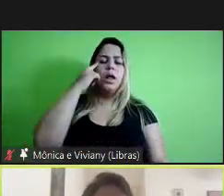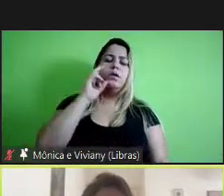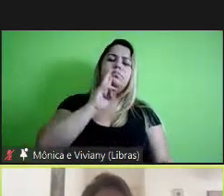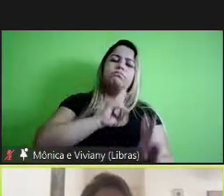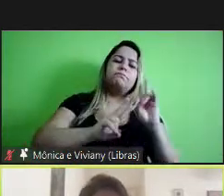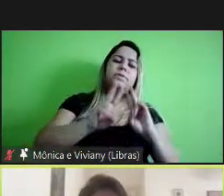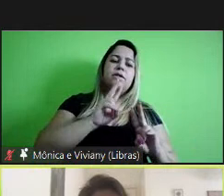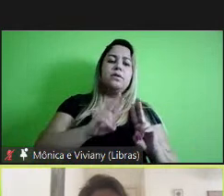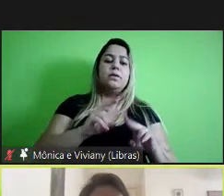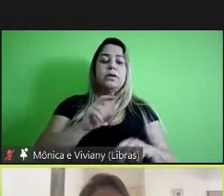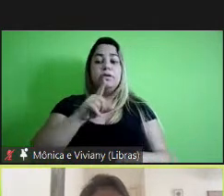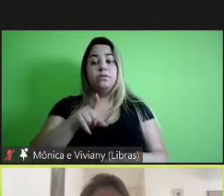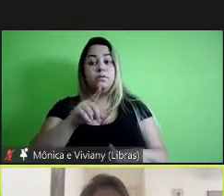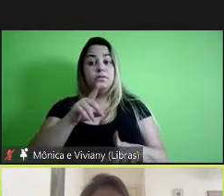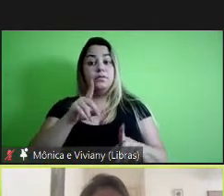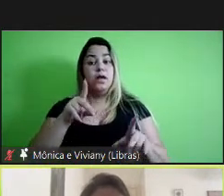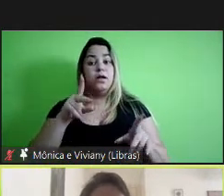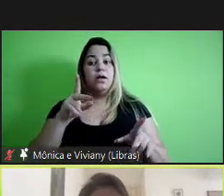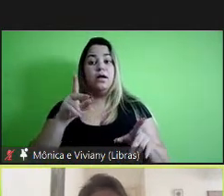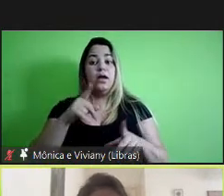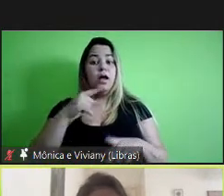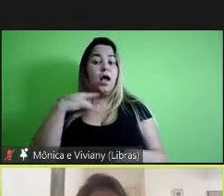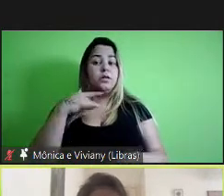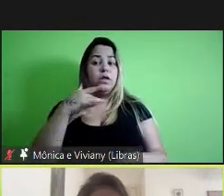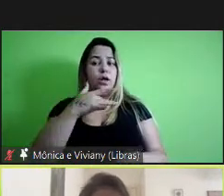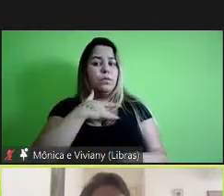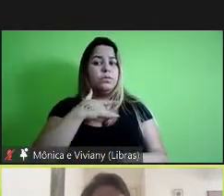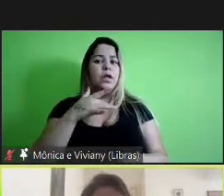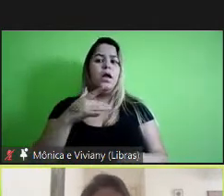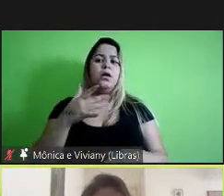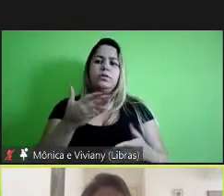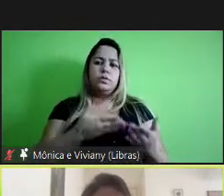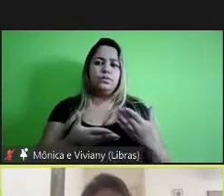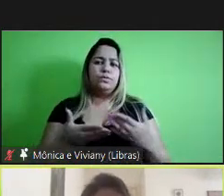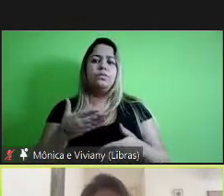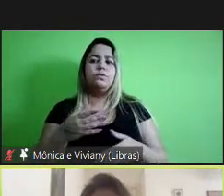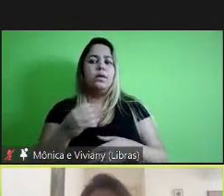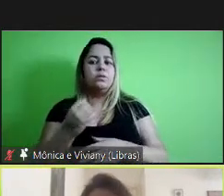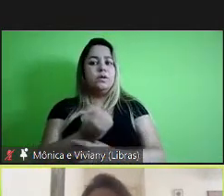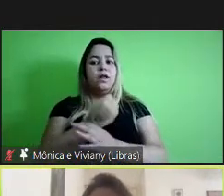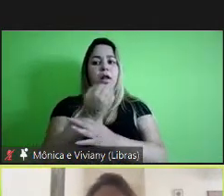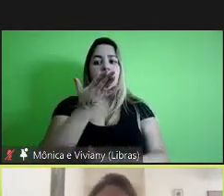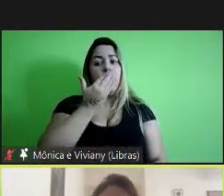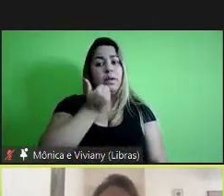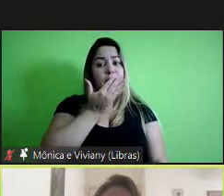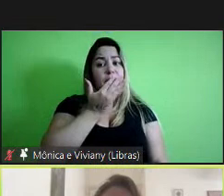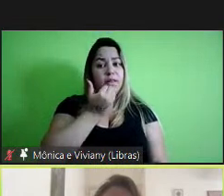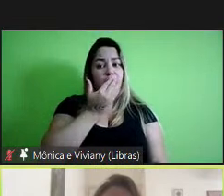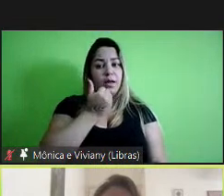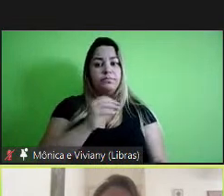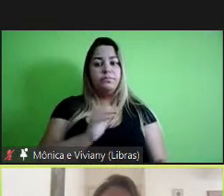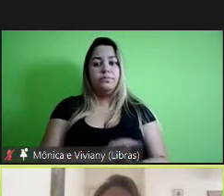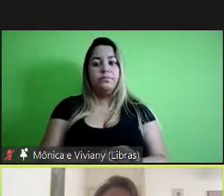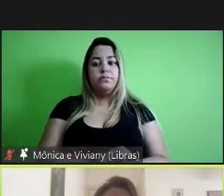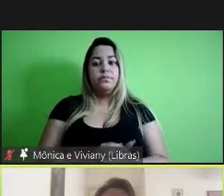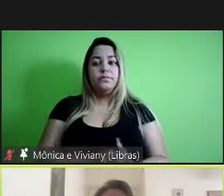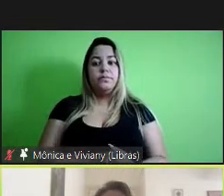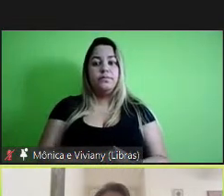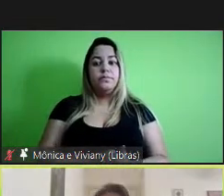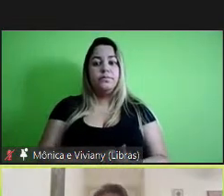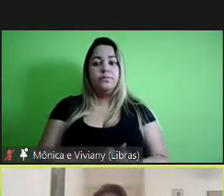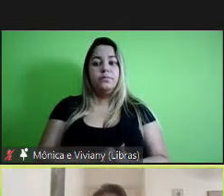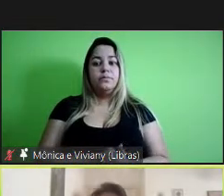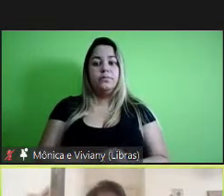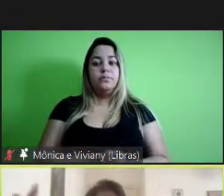So this is our issues that we have to think about and see that it's affecting our healthcare. And it's related to the insecurity